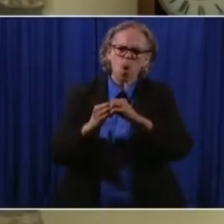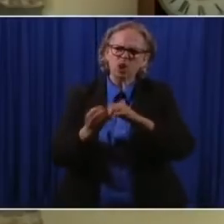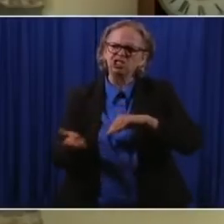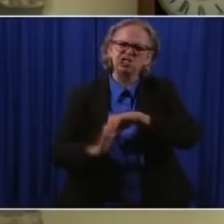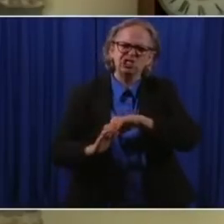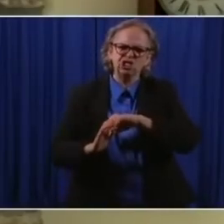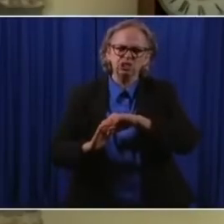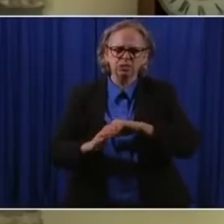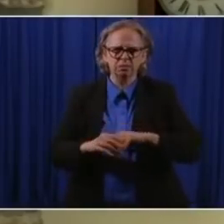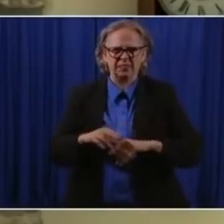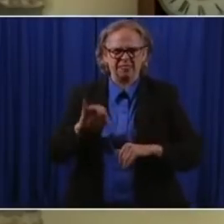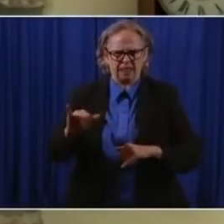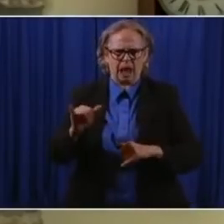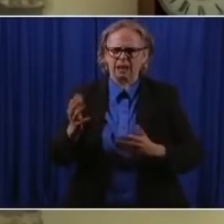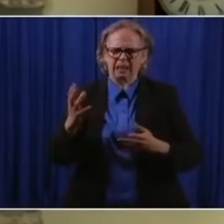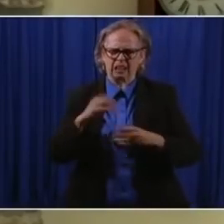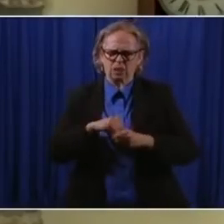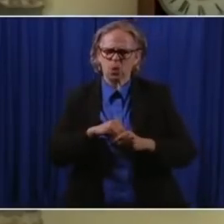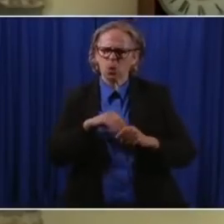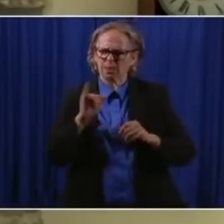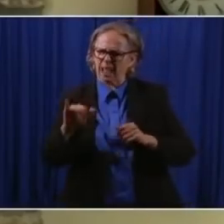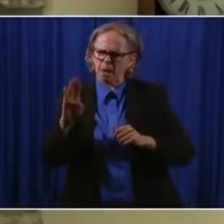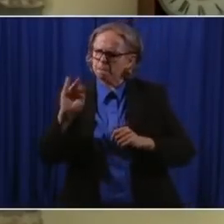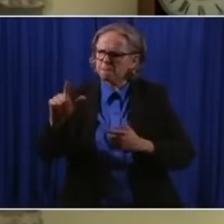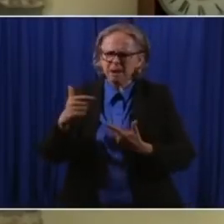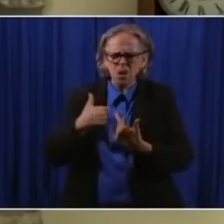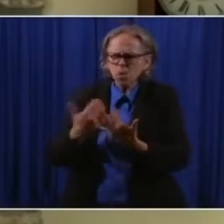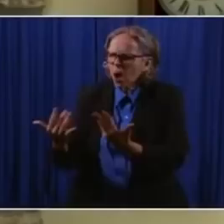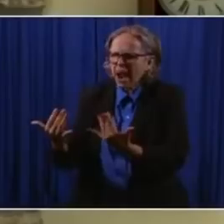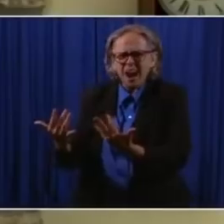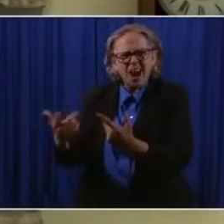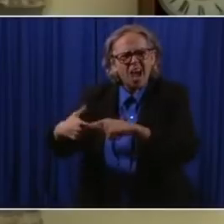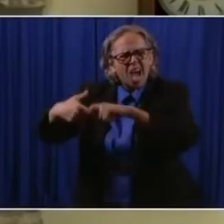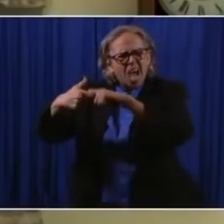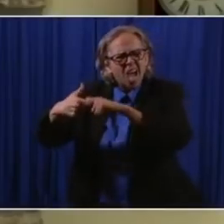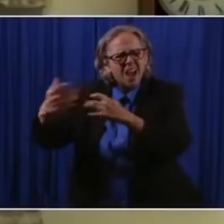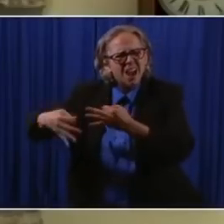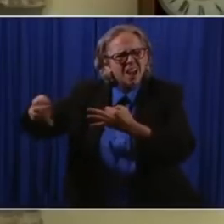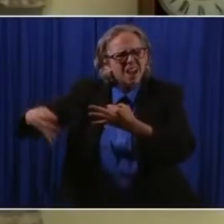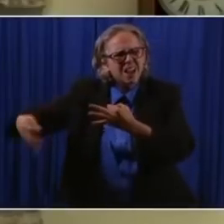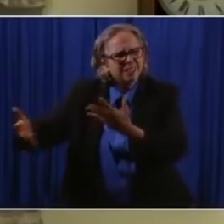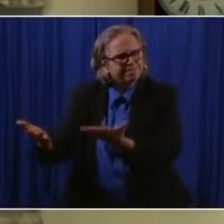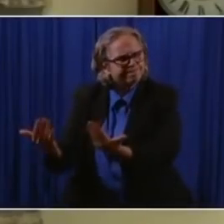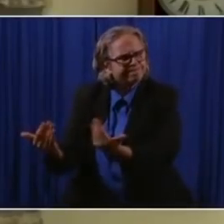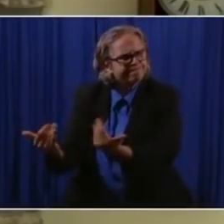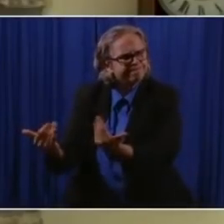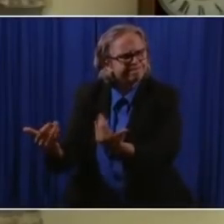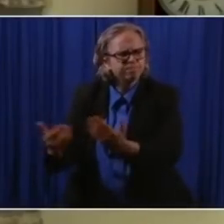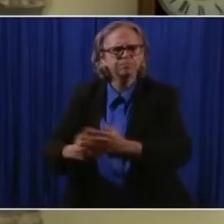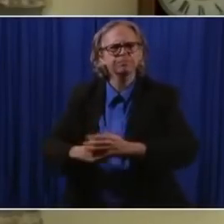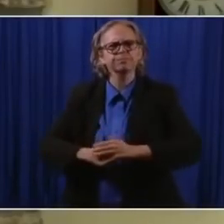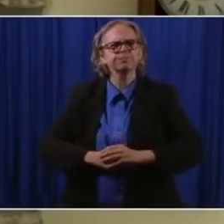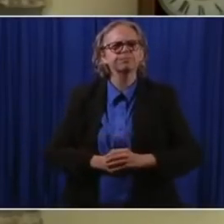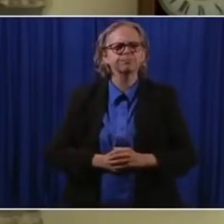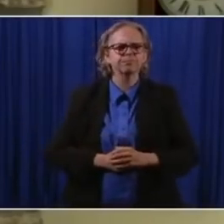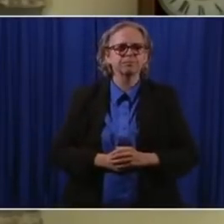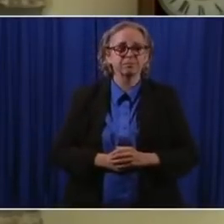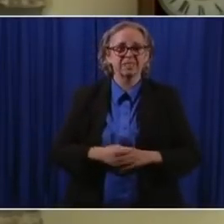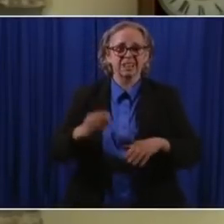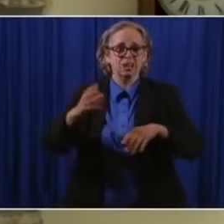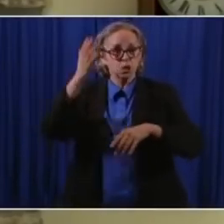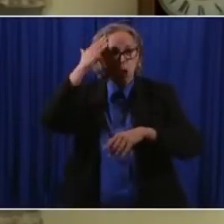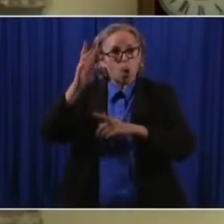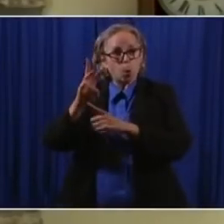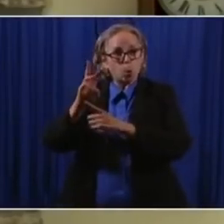owning guns. Our legislation would ensure that warrants on dangerous wanted offenders are in law